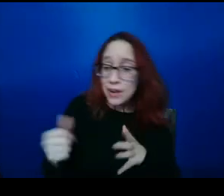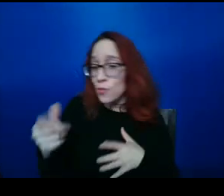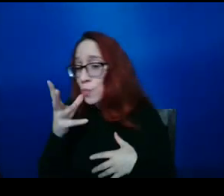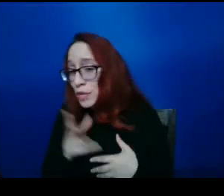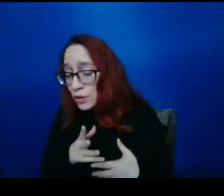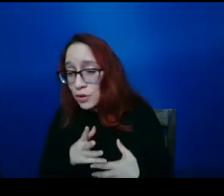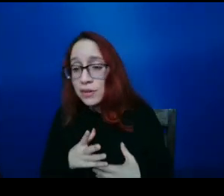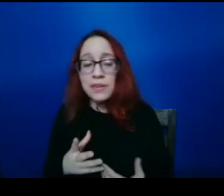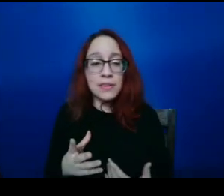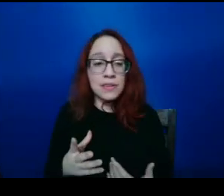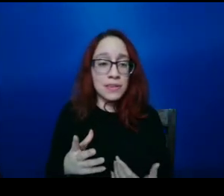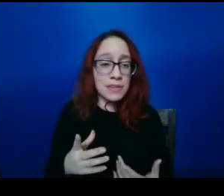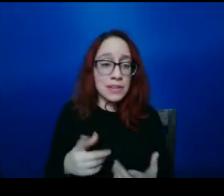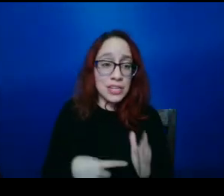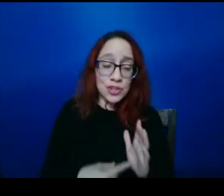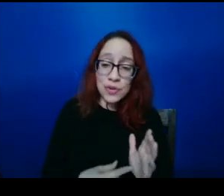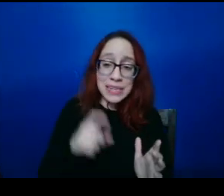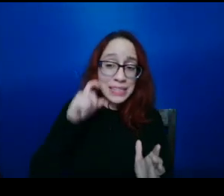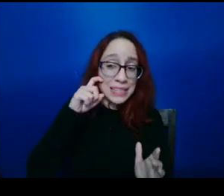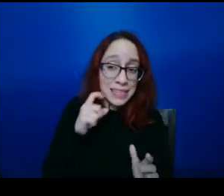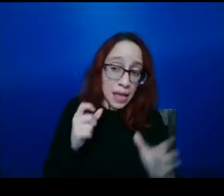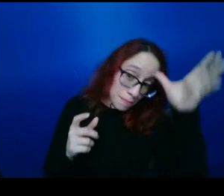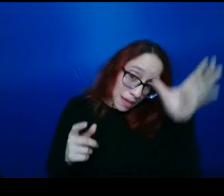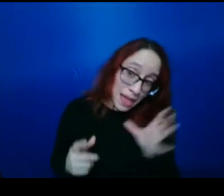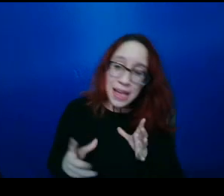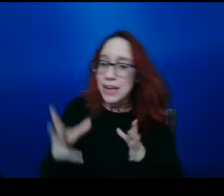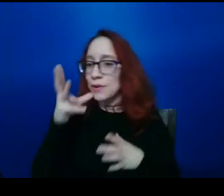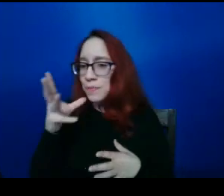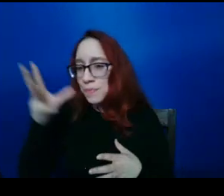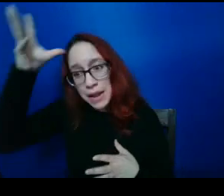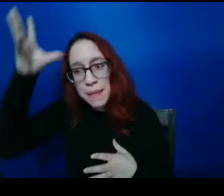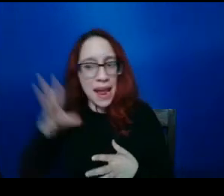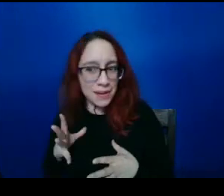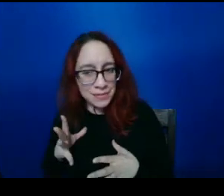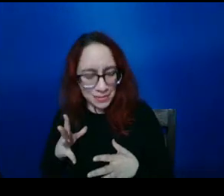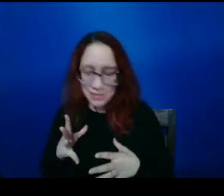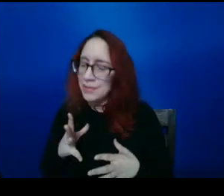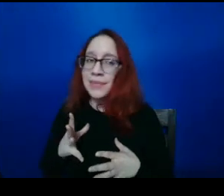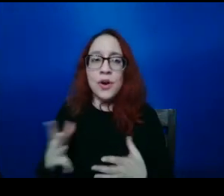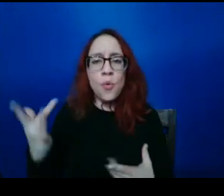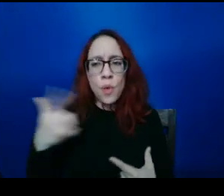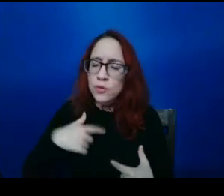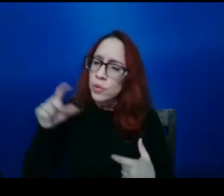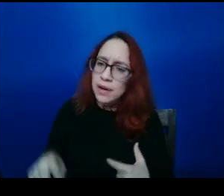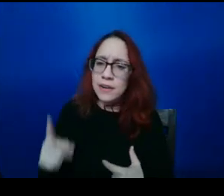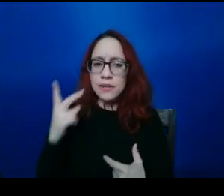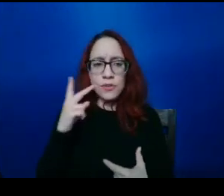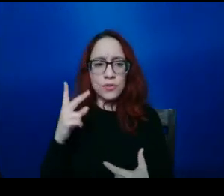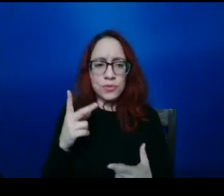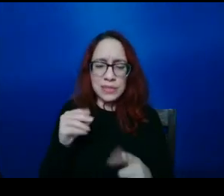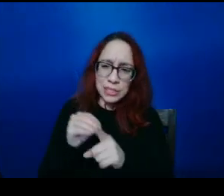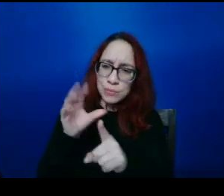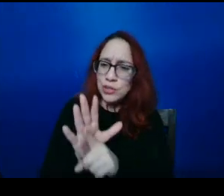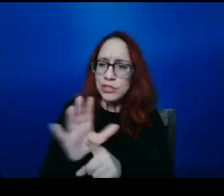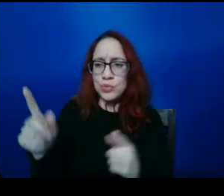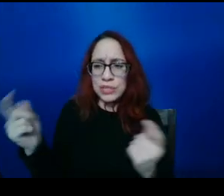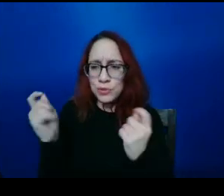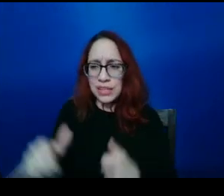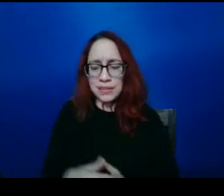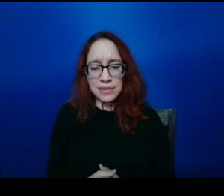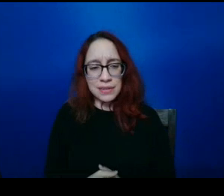female, and stands for the sex between one male and another male. Why do I have to be exposed to celebrate